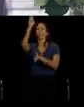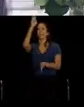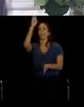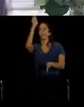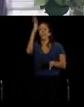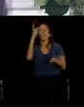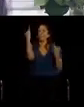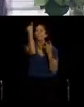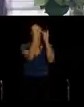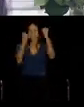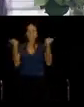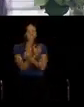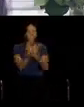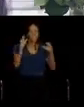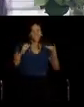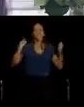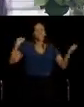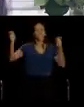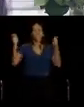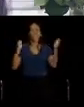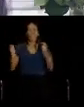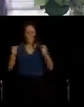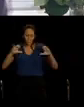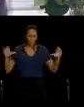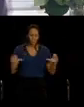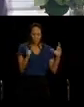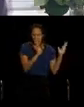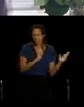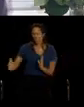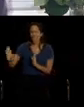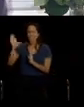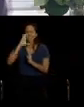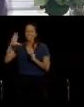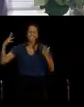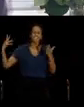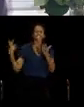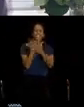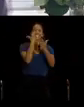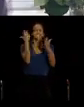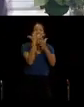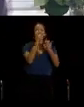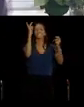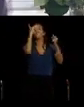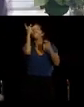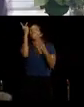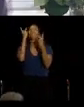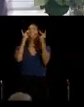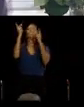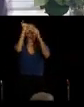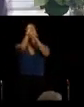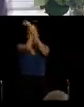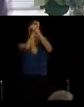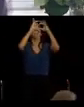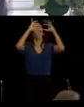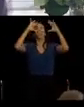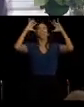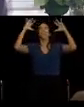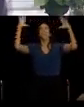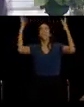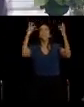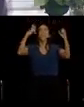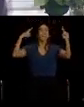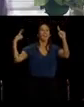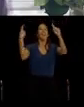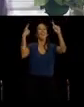awake. I think of what the world could be, a vision of the one I see. A